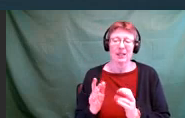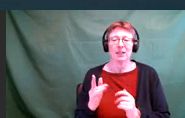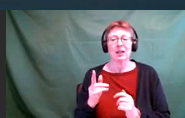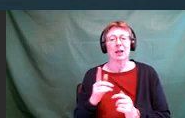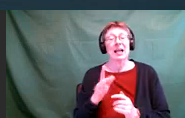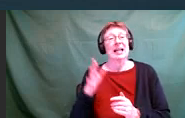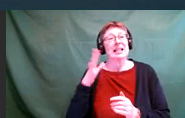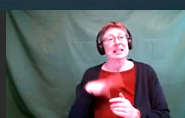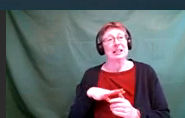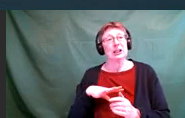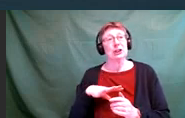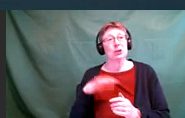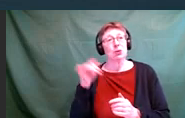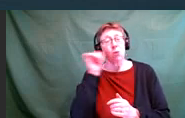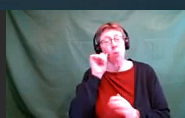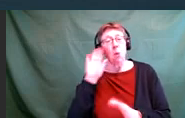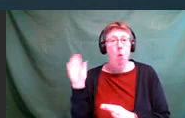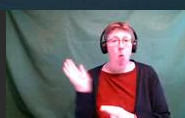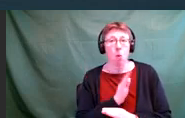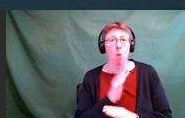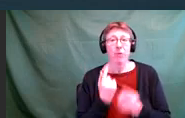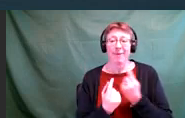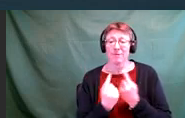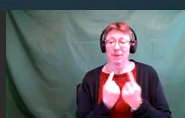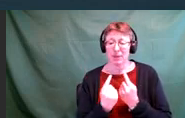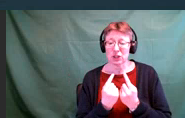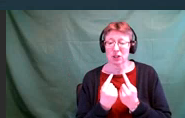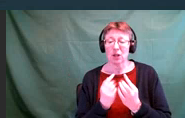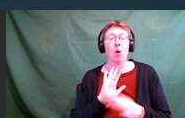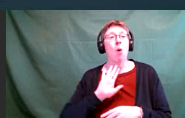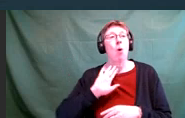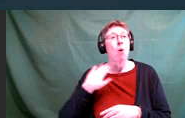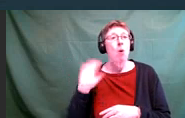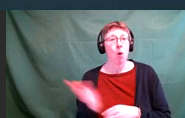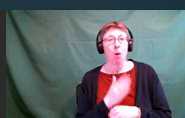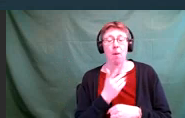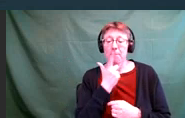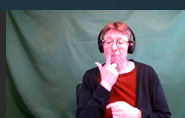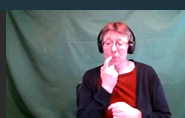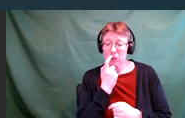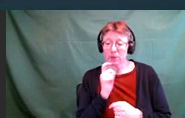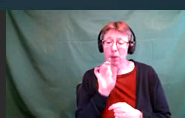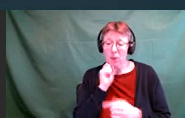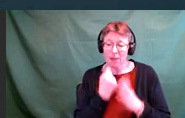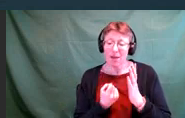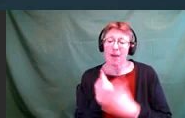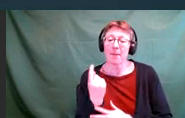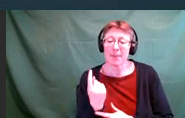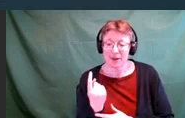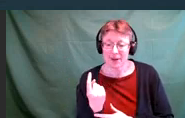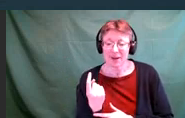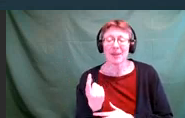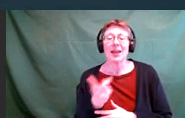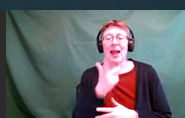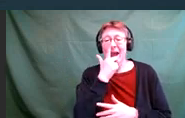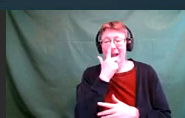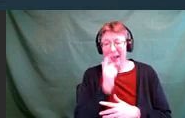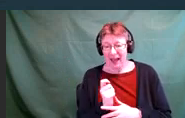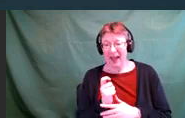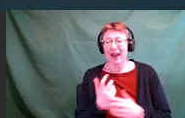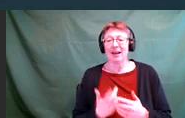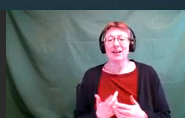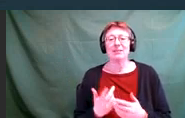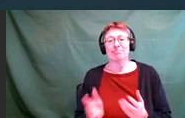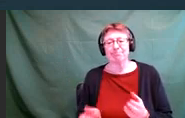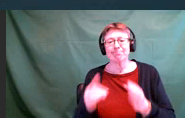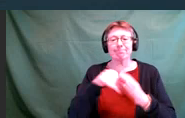know all the information and all the probabilities of things that will happen so that we can factor them into the